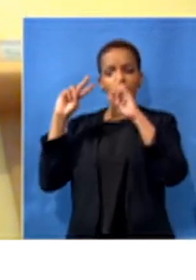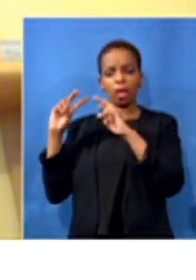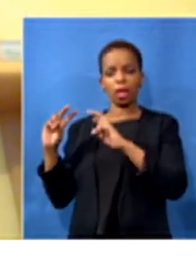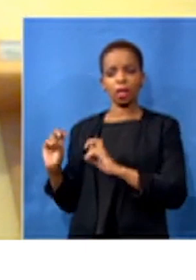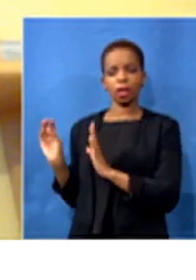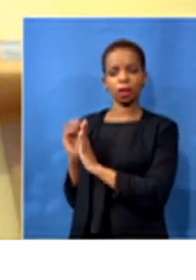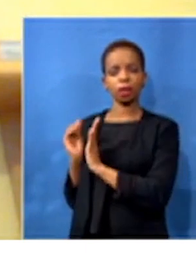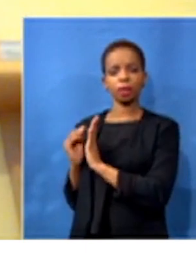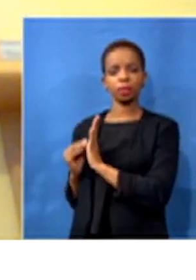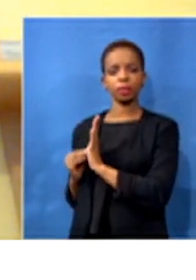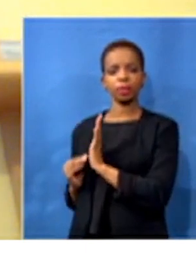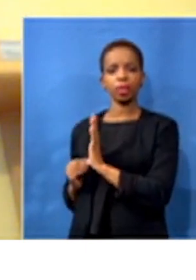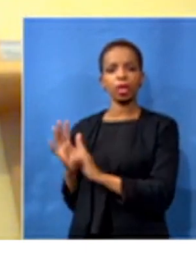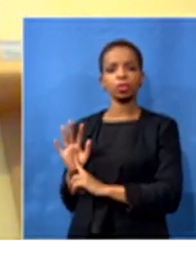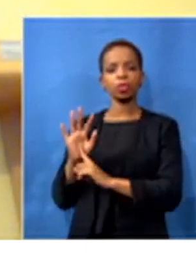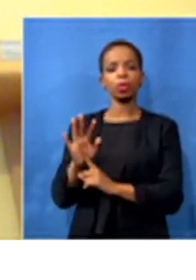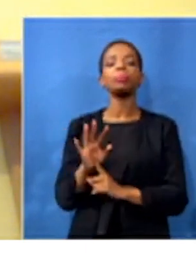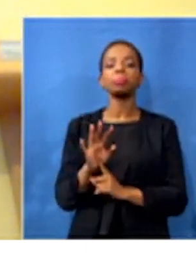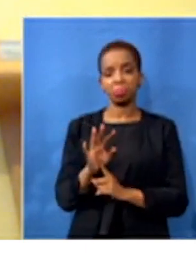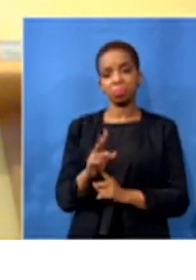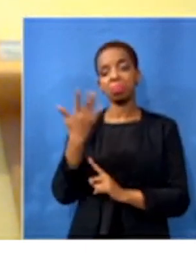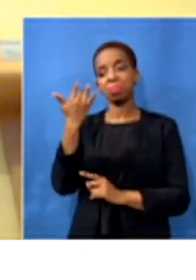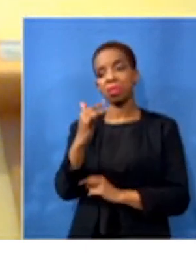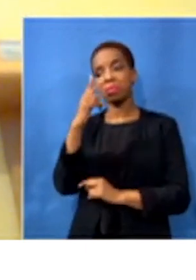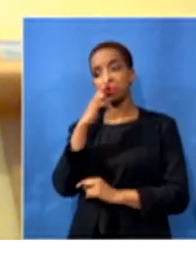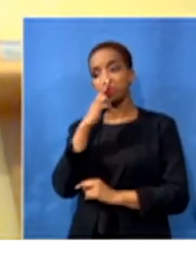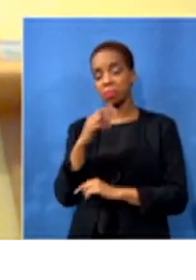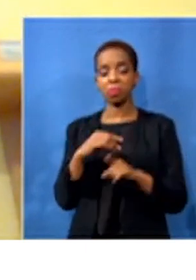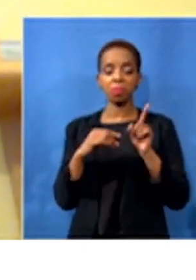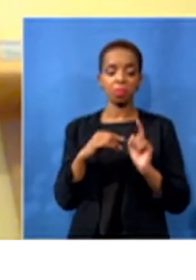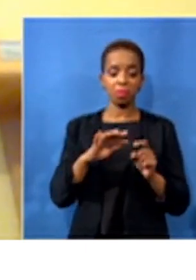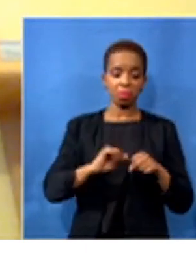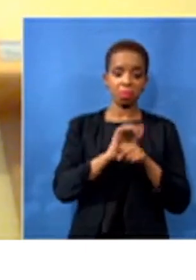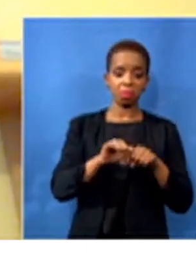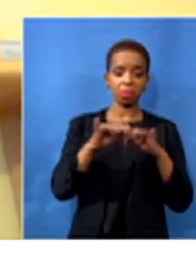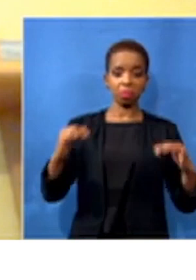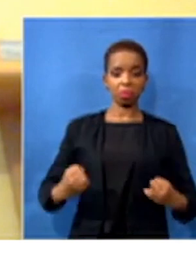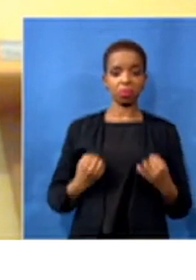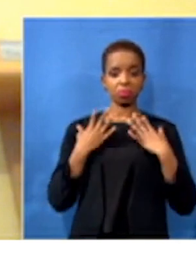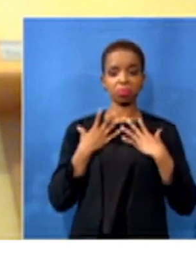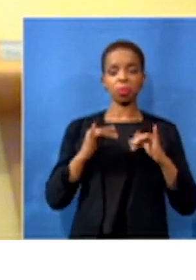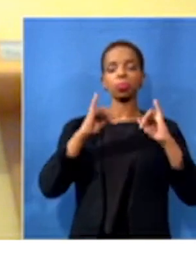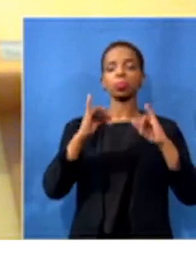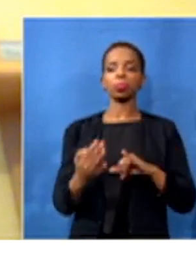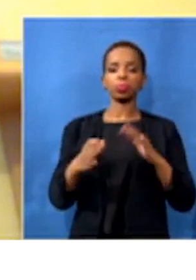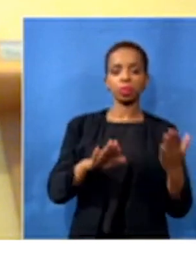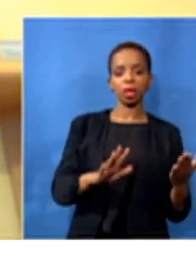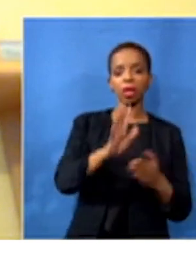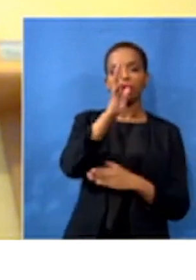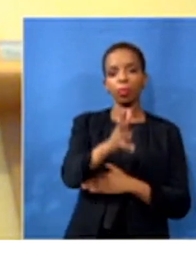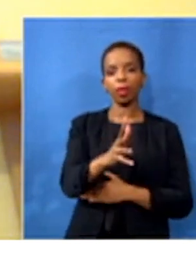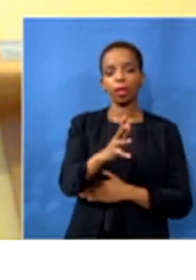to show a link between tobacco smokers and eventual death, or a need